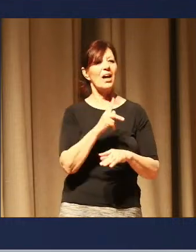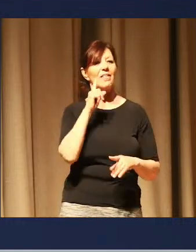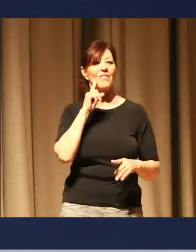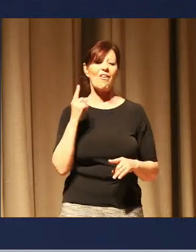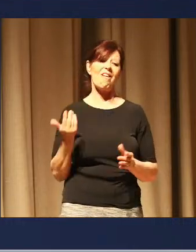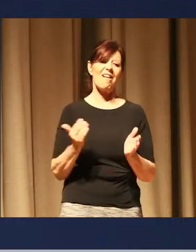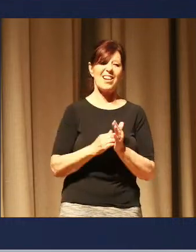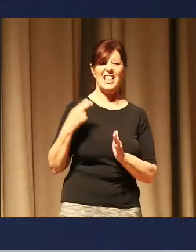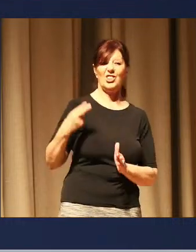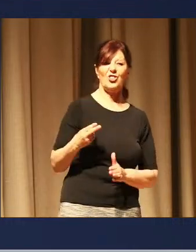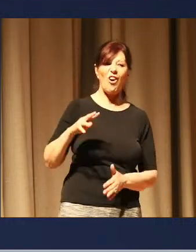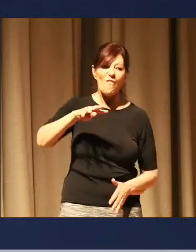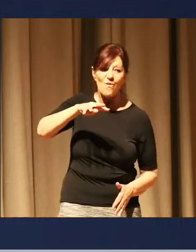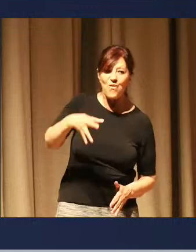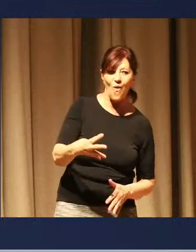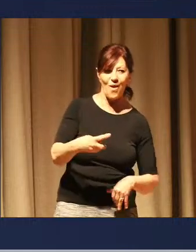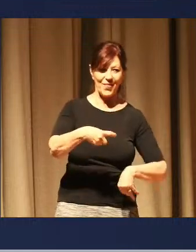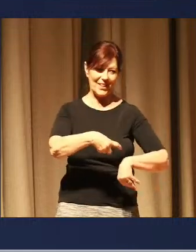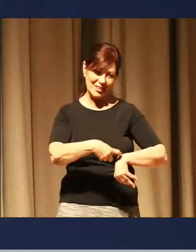fourth term.